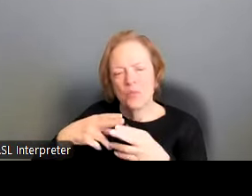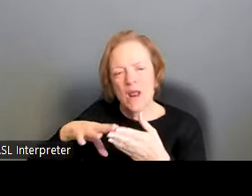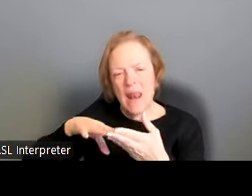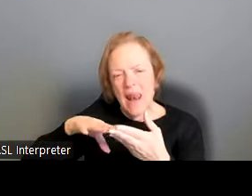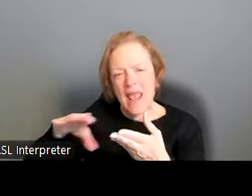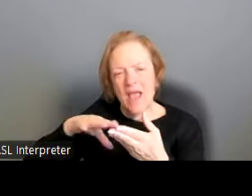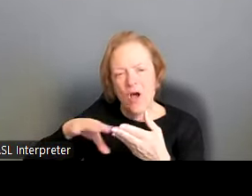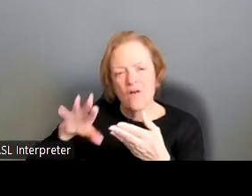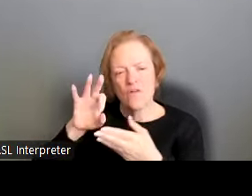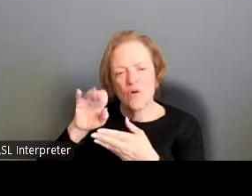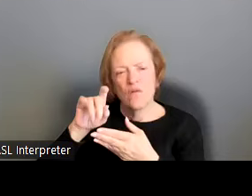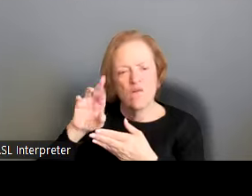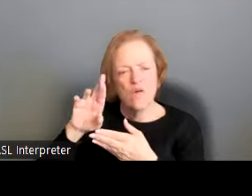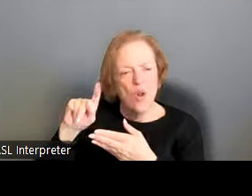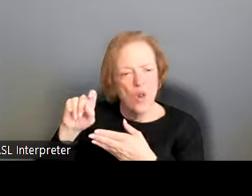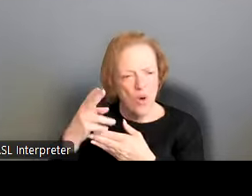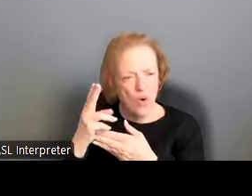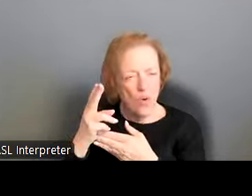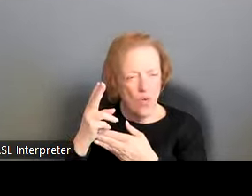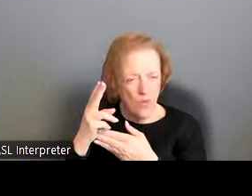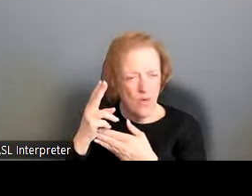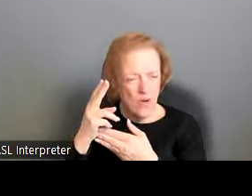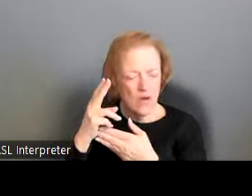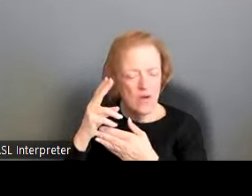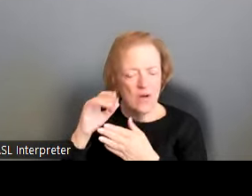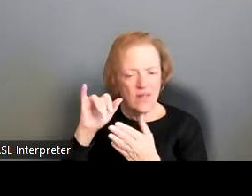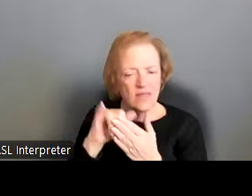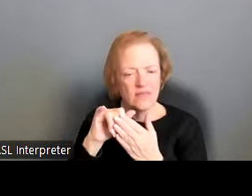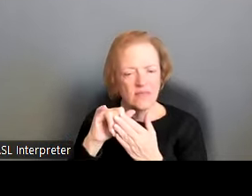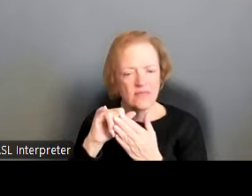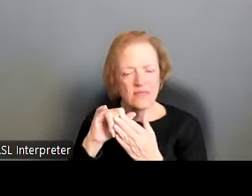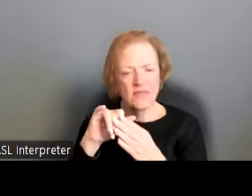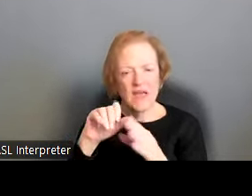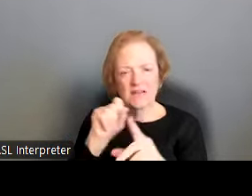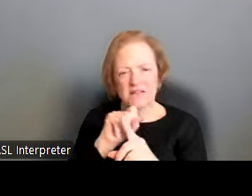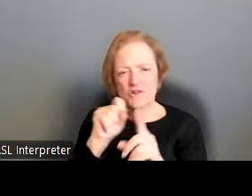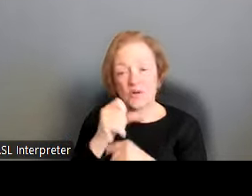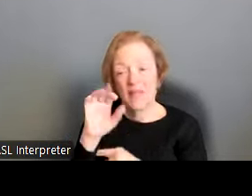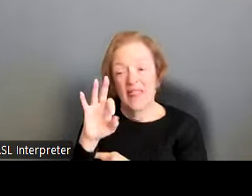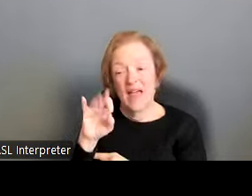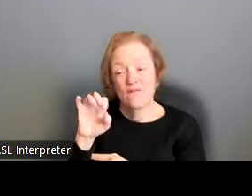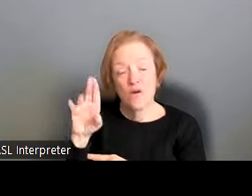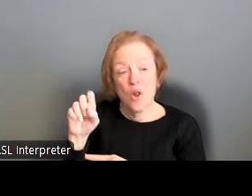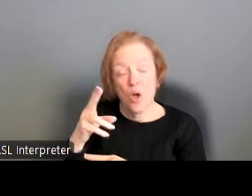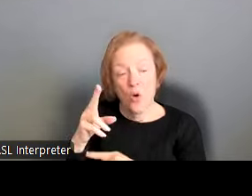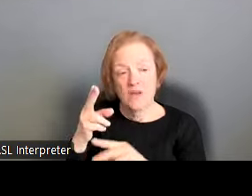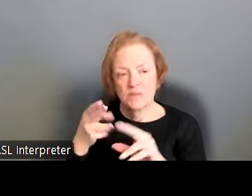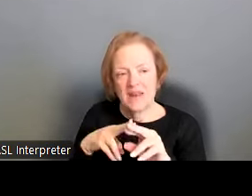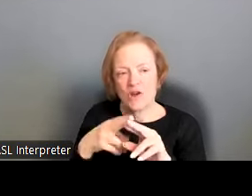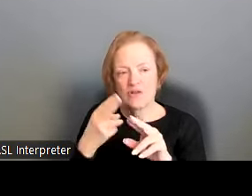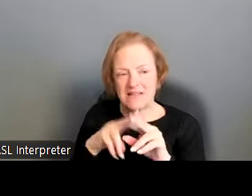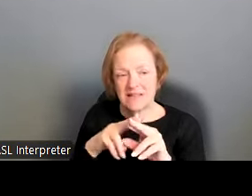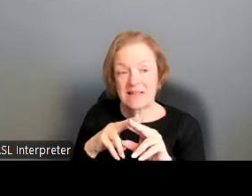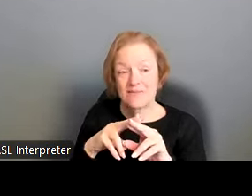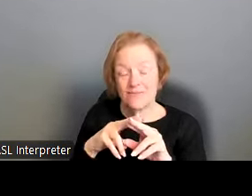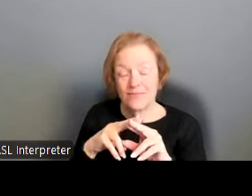furlough analysis. I've heard in the media that furlough amount has been increasing, and that's probably